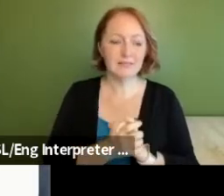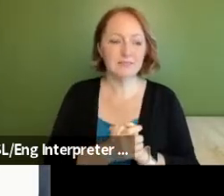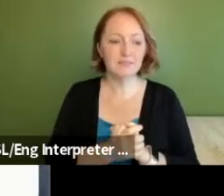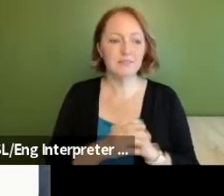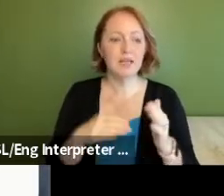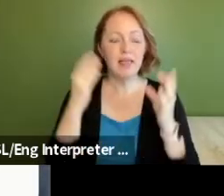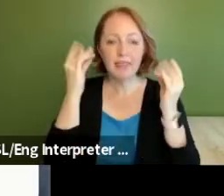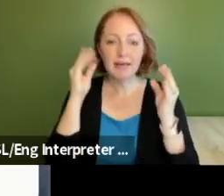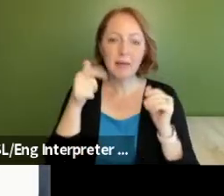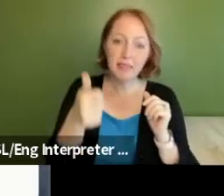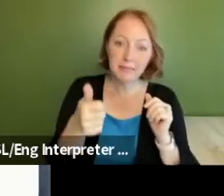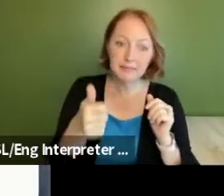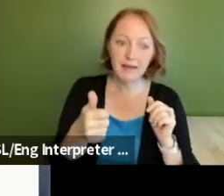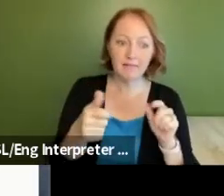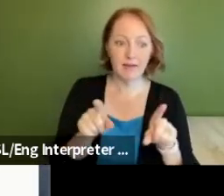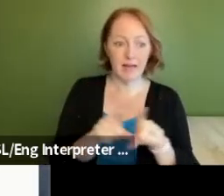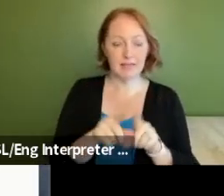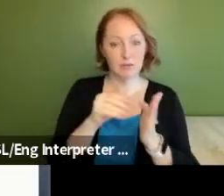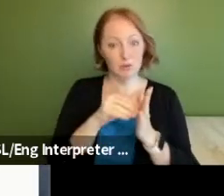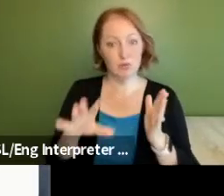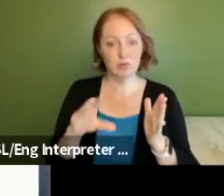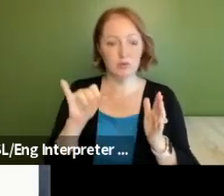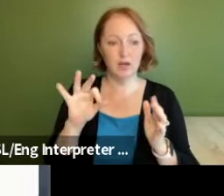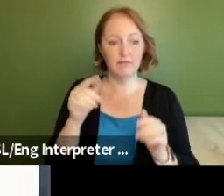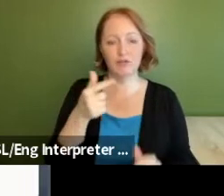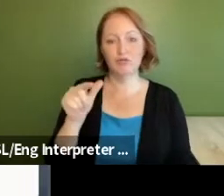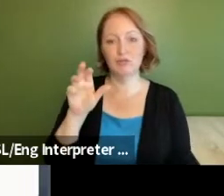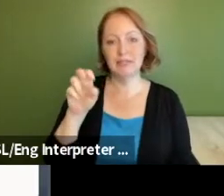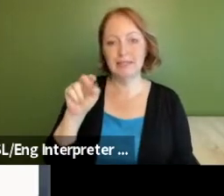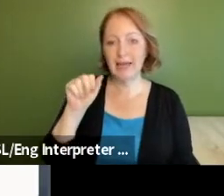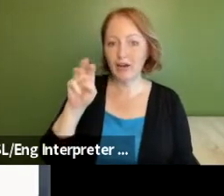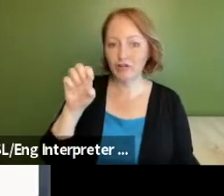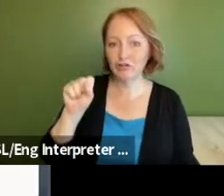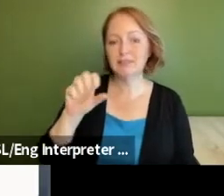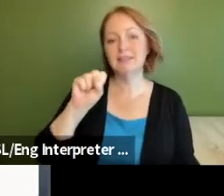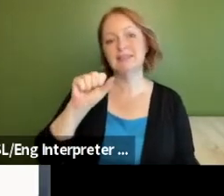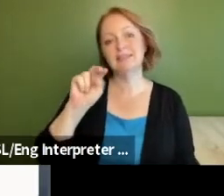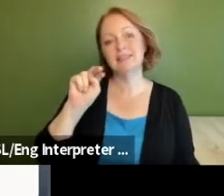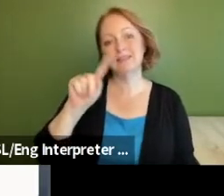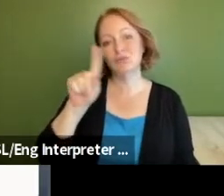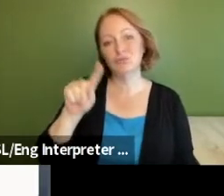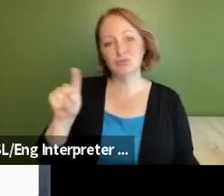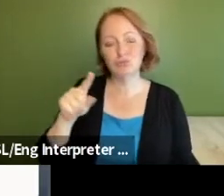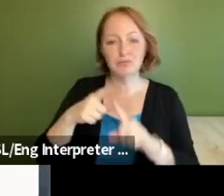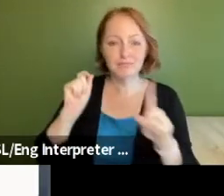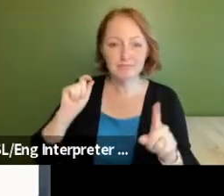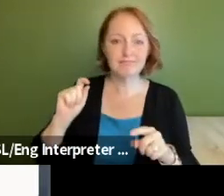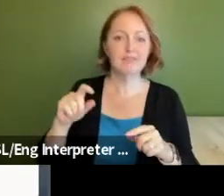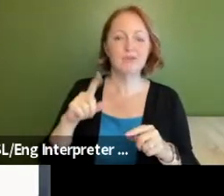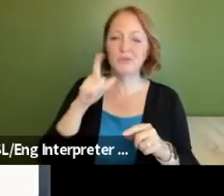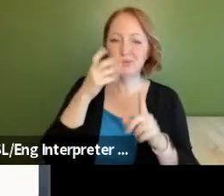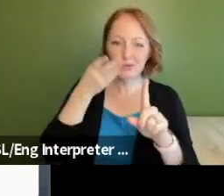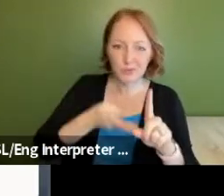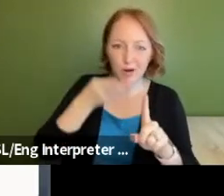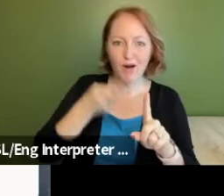thinking about themselves as, you know, students of Green Acres, as a Santa Cruzian, like think about who you are and